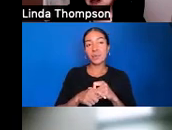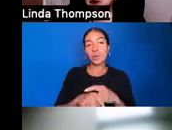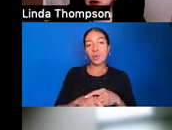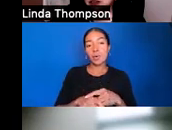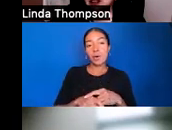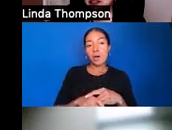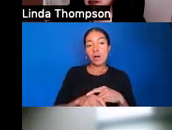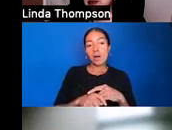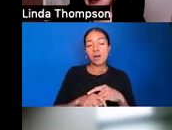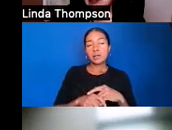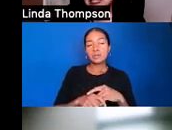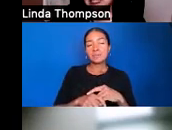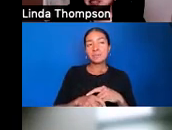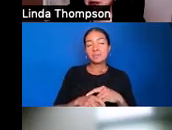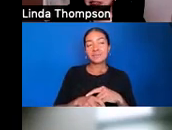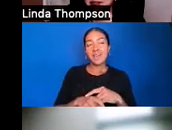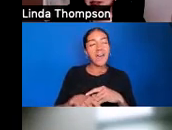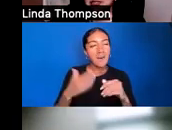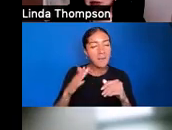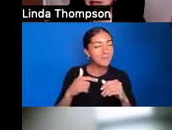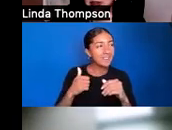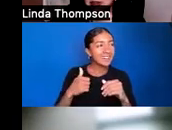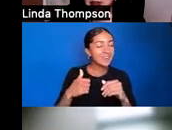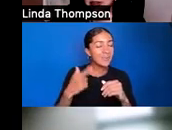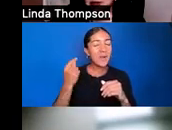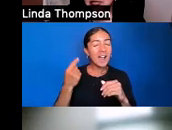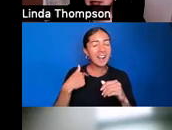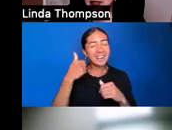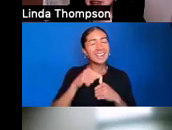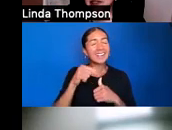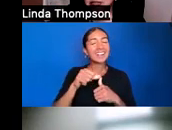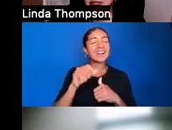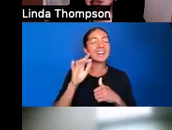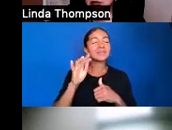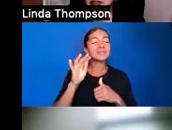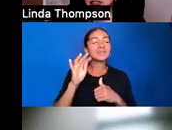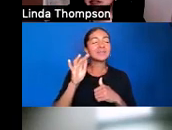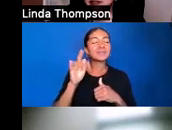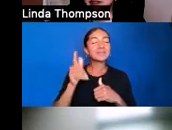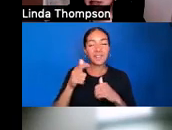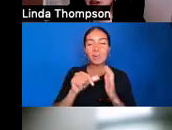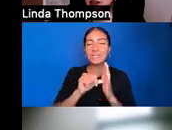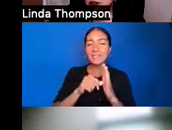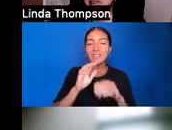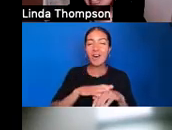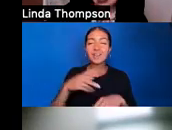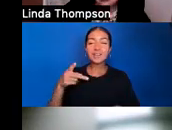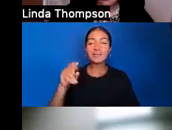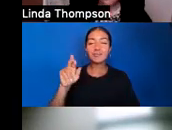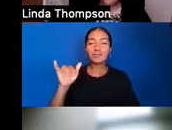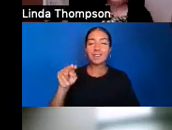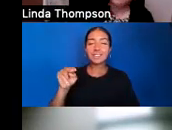I don't know, but all I remember what stuck in my head was there was a emphasis on Prince, the singer, for me.